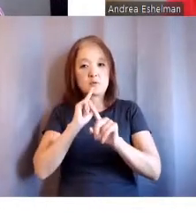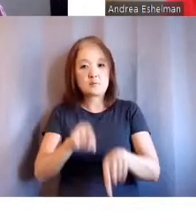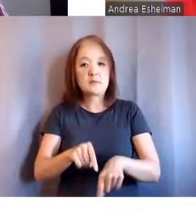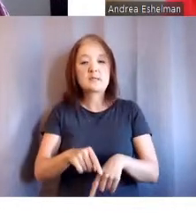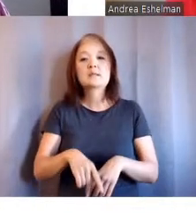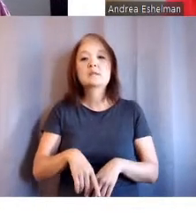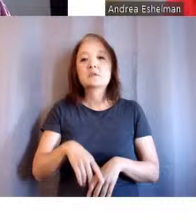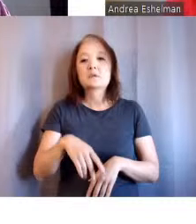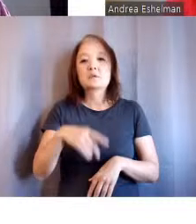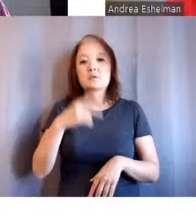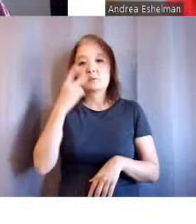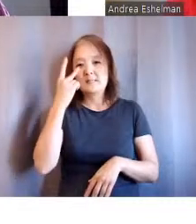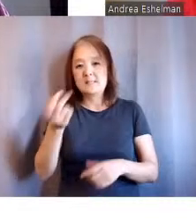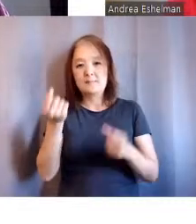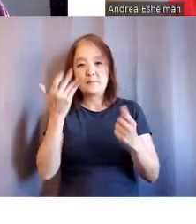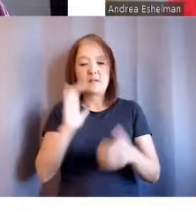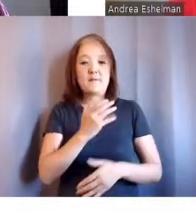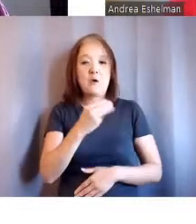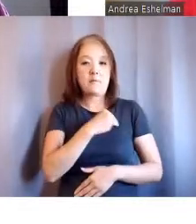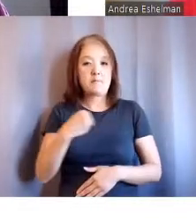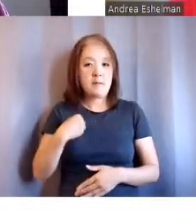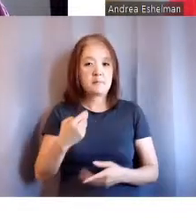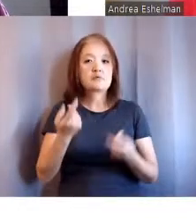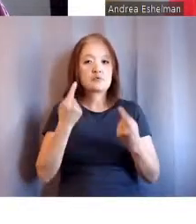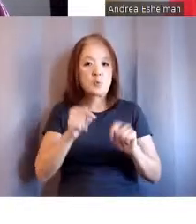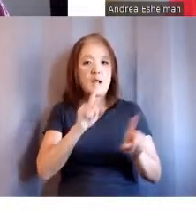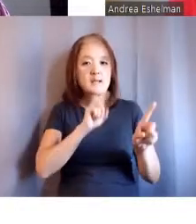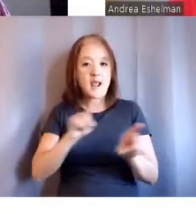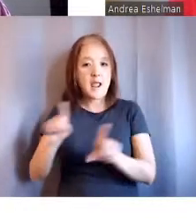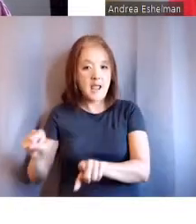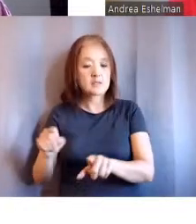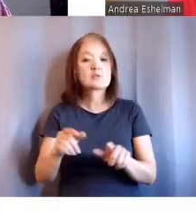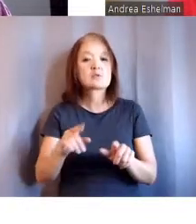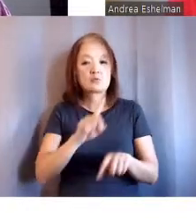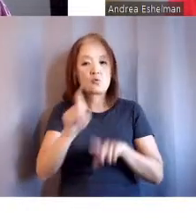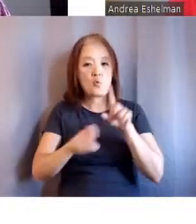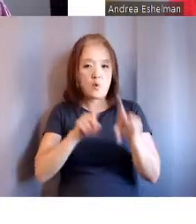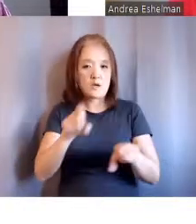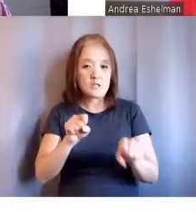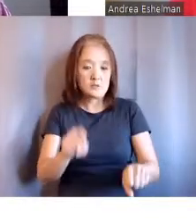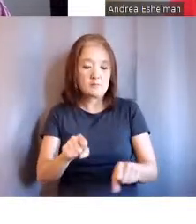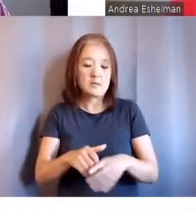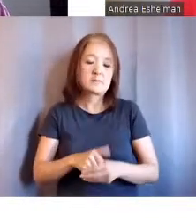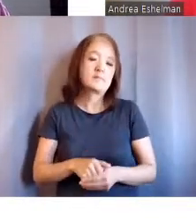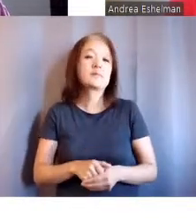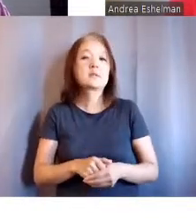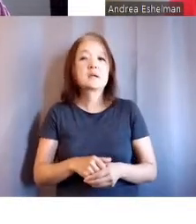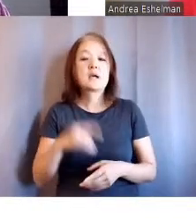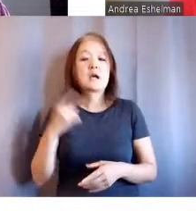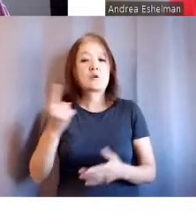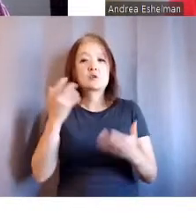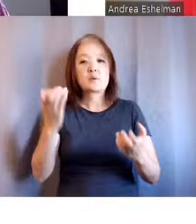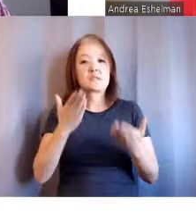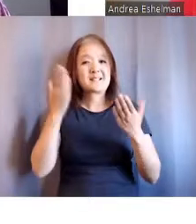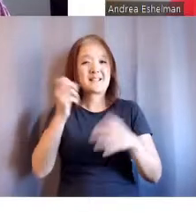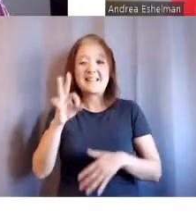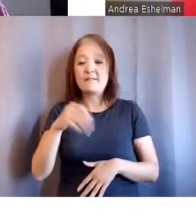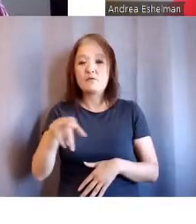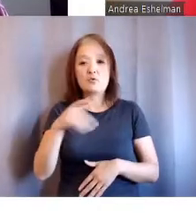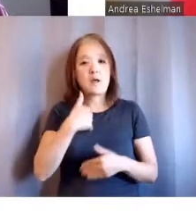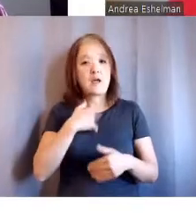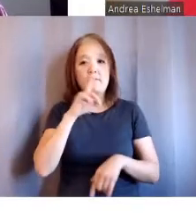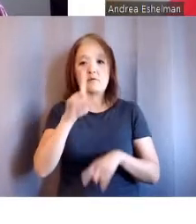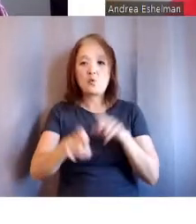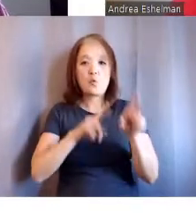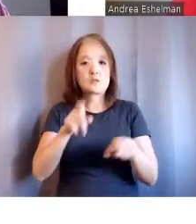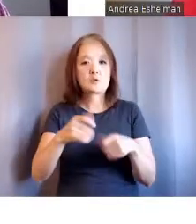members trying to answer as many questions as possible. You know, and I always want to suggest that if you do have questions, we have a great